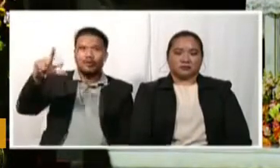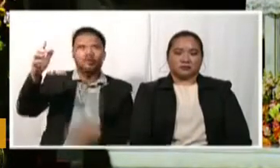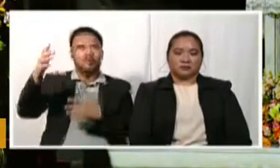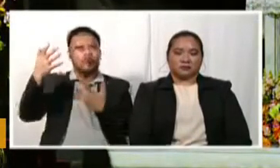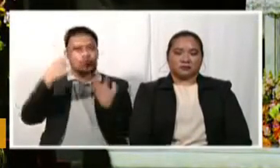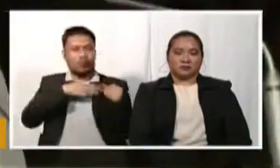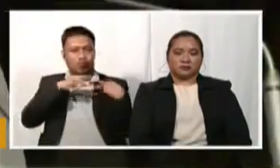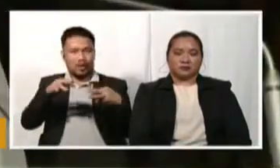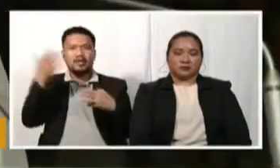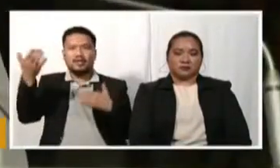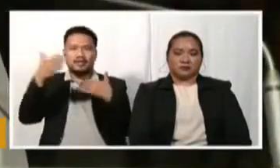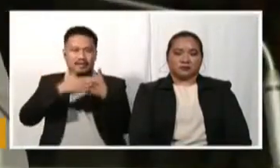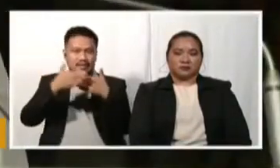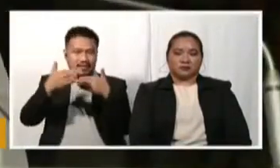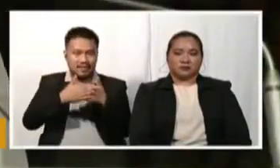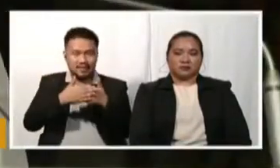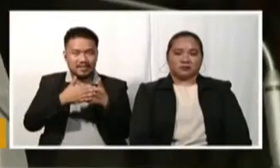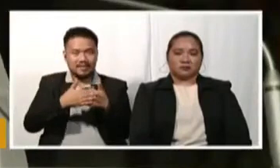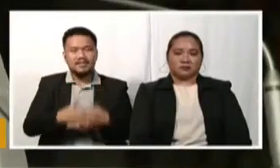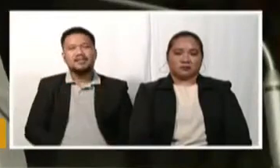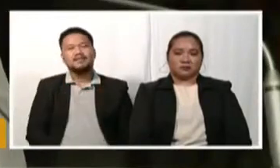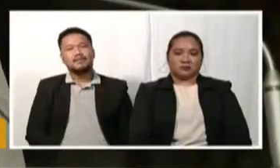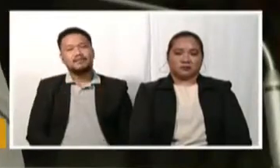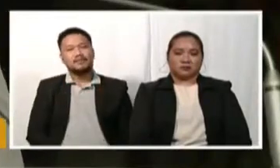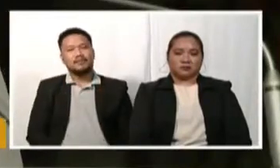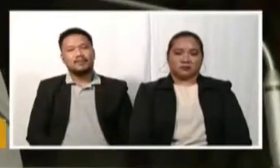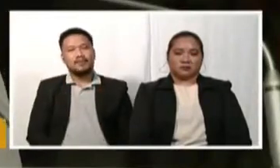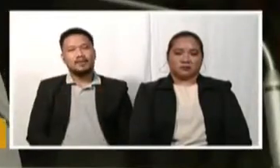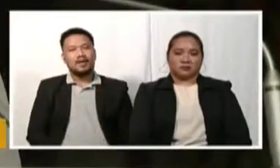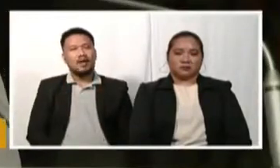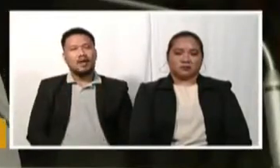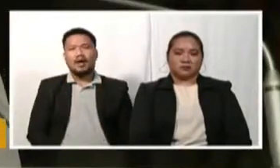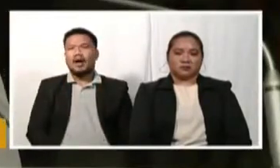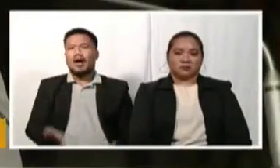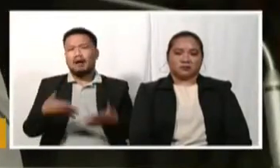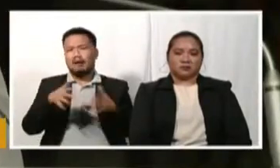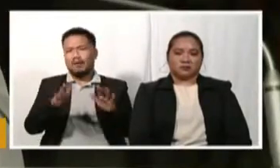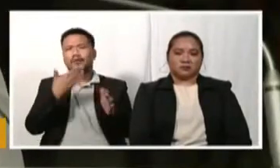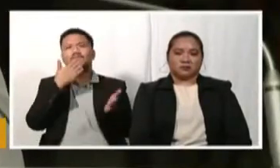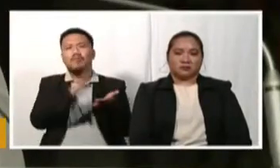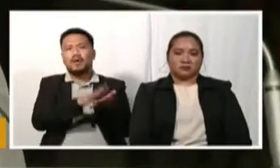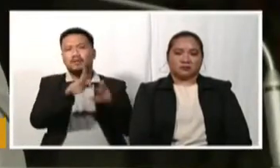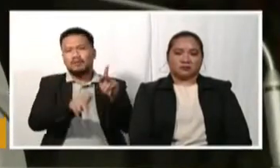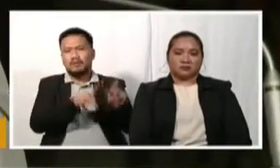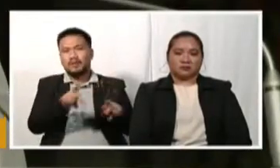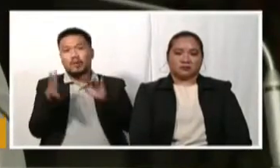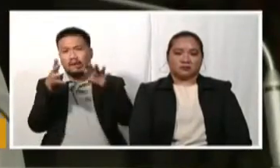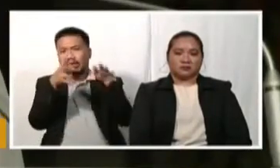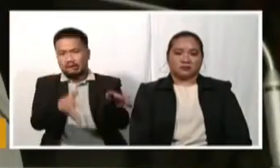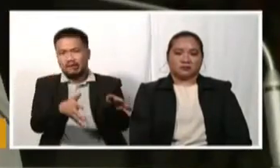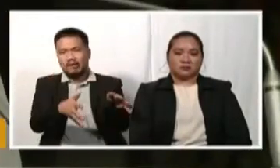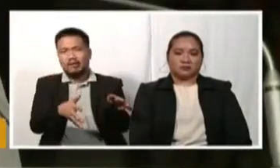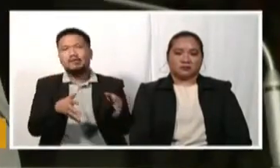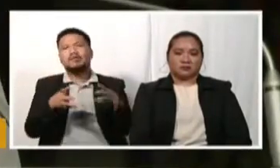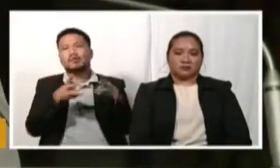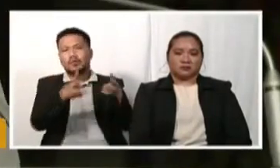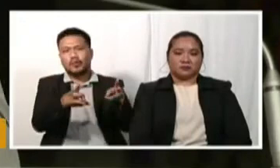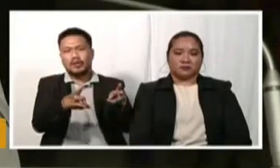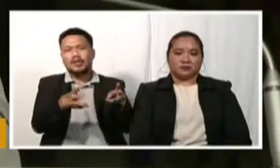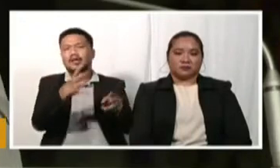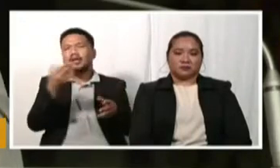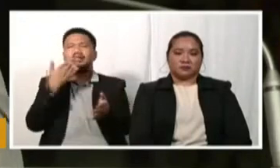near. Let the scoundrel forsake his way, and the wicked man his